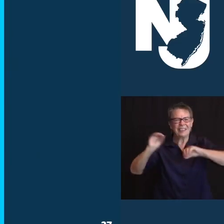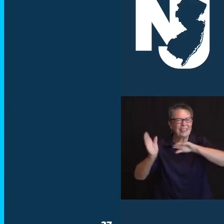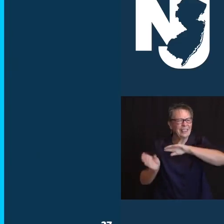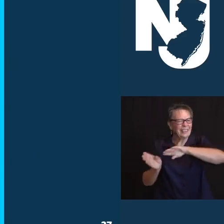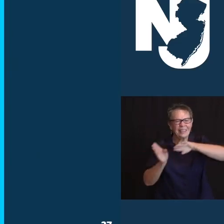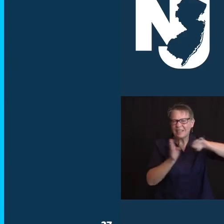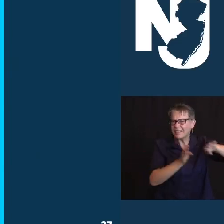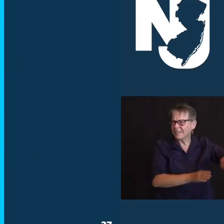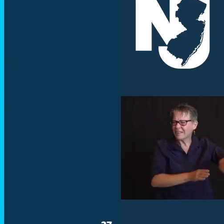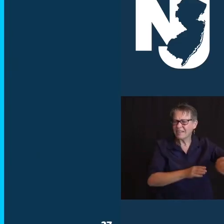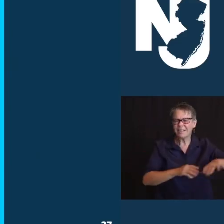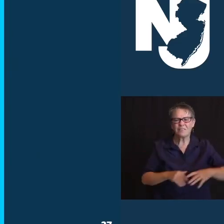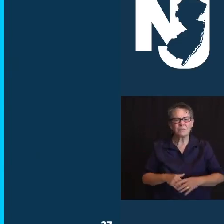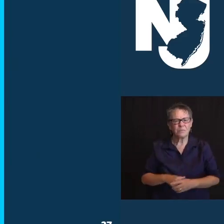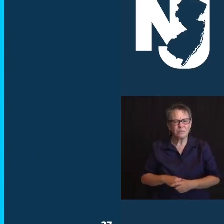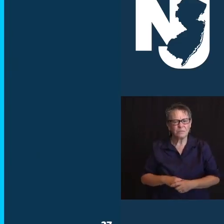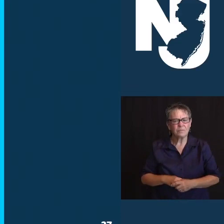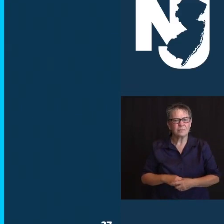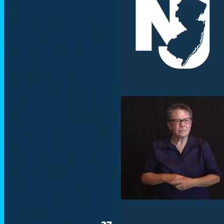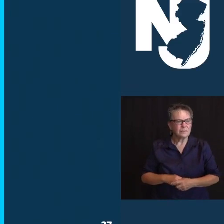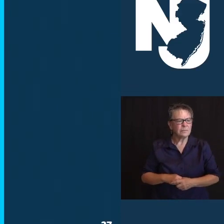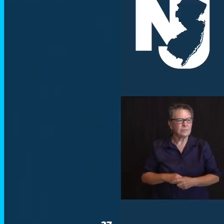need any help whatsoever.